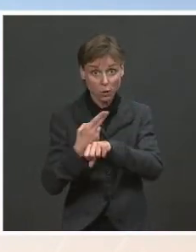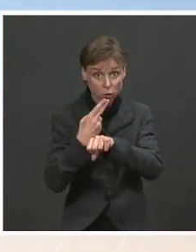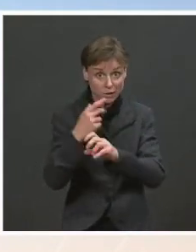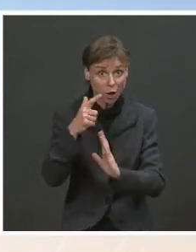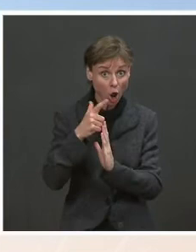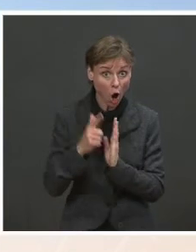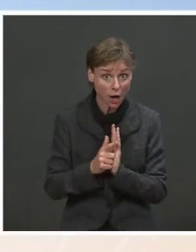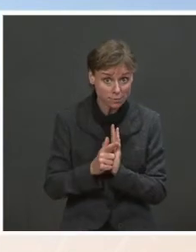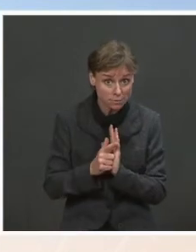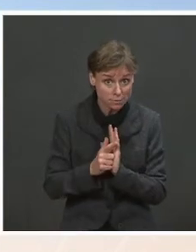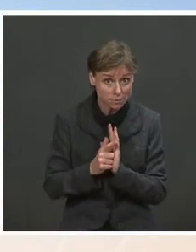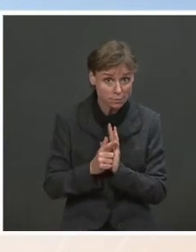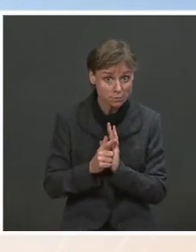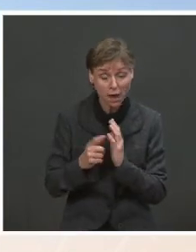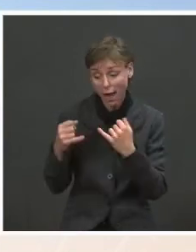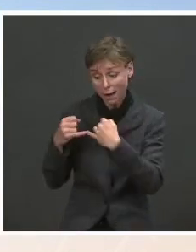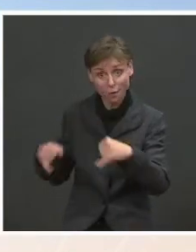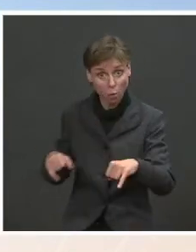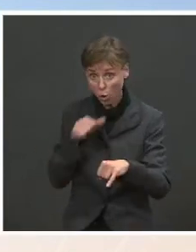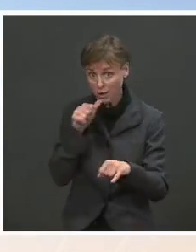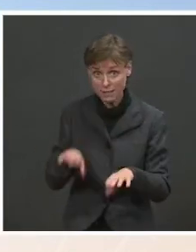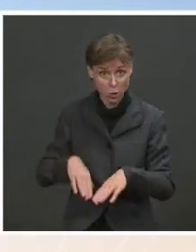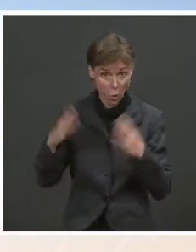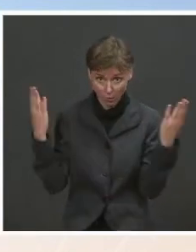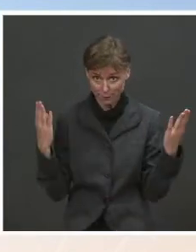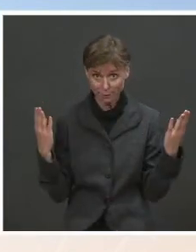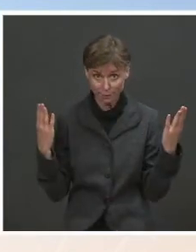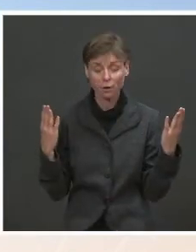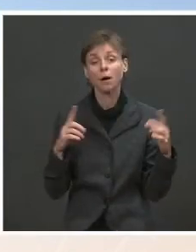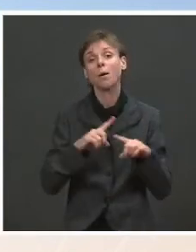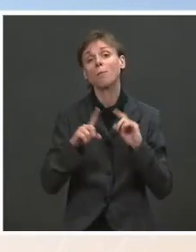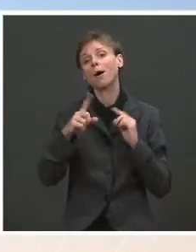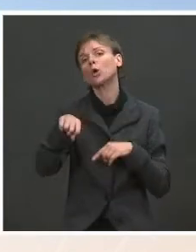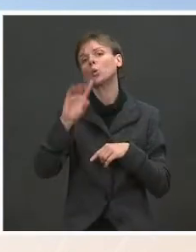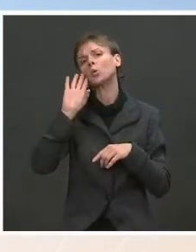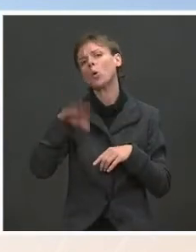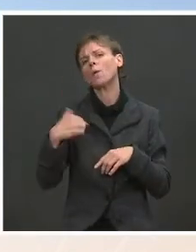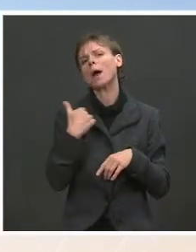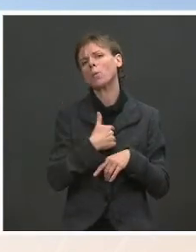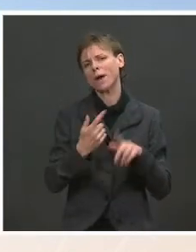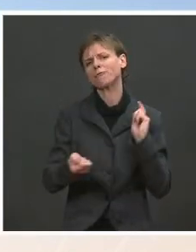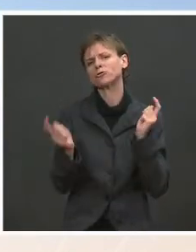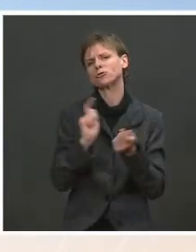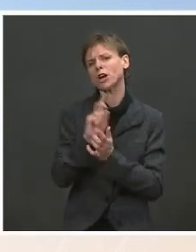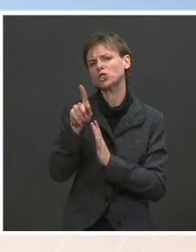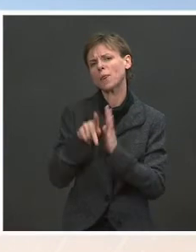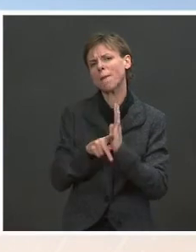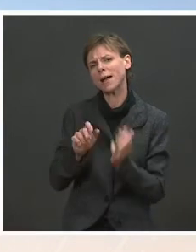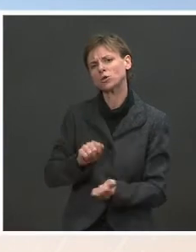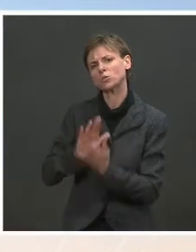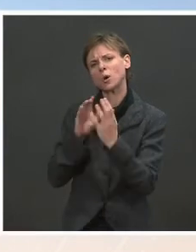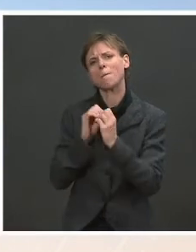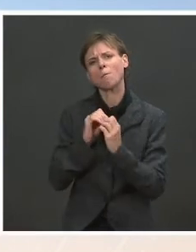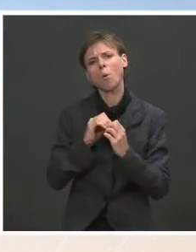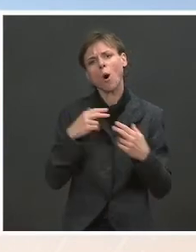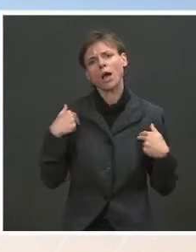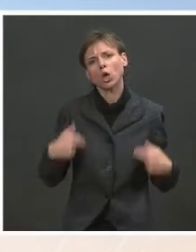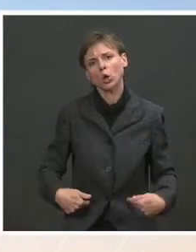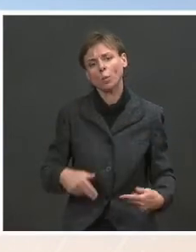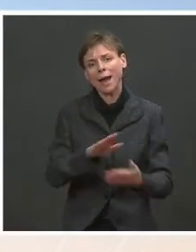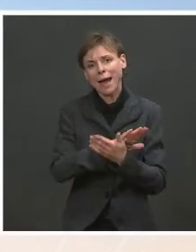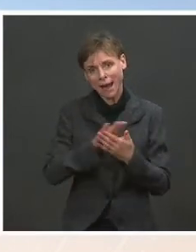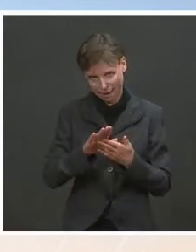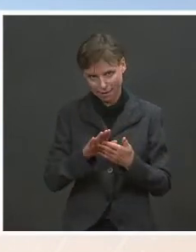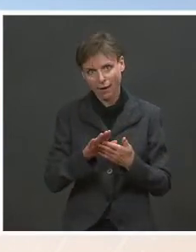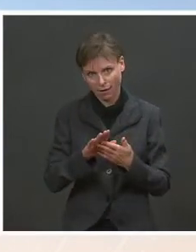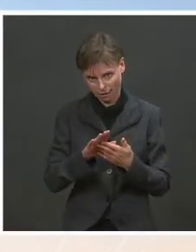and the border is not open. But we also, as you know, have changed our policy to approach it in a more humane way and keep kids safe.